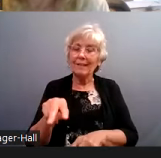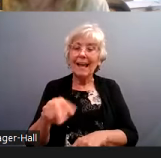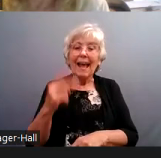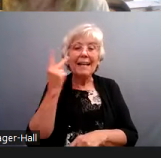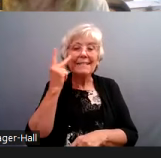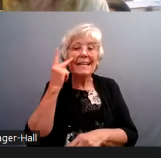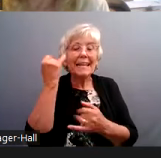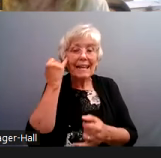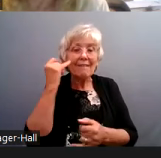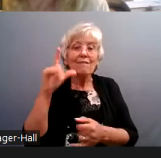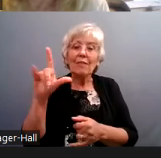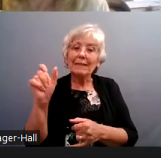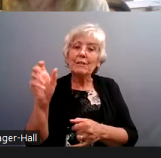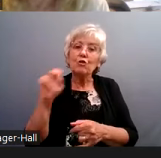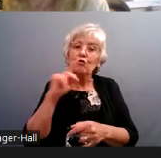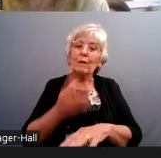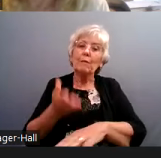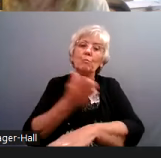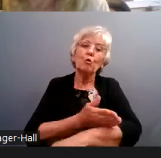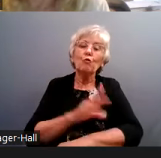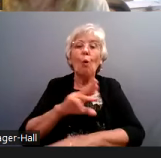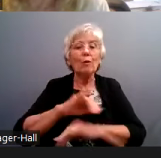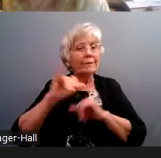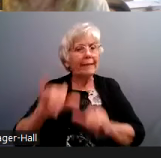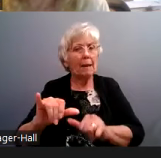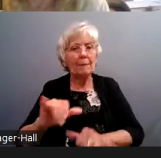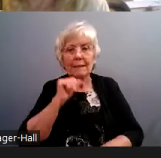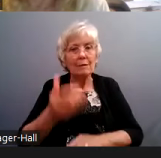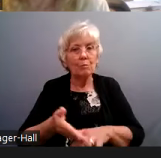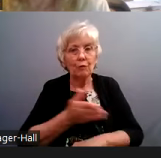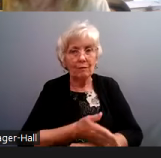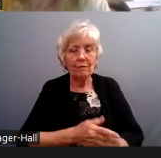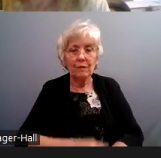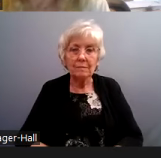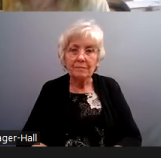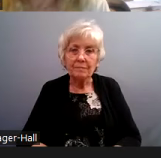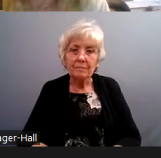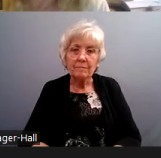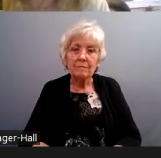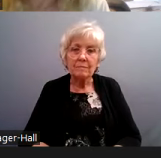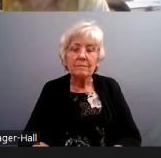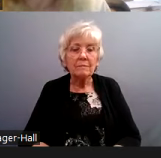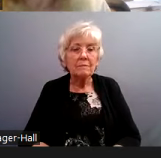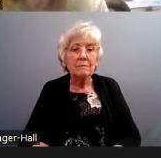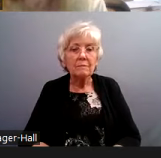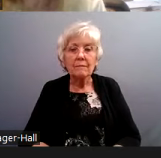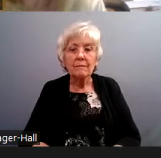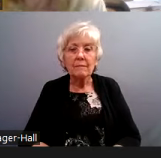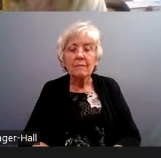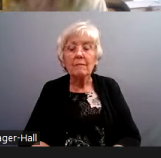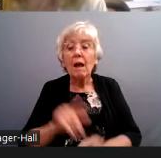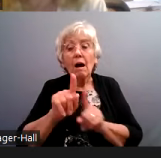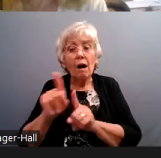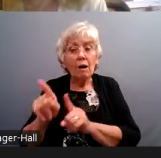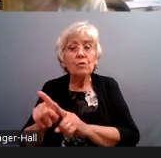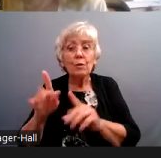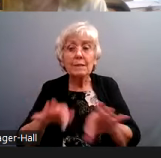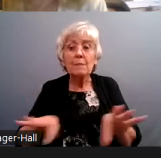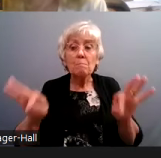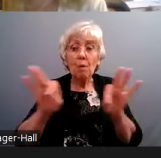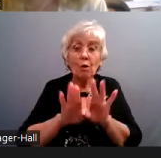improved or not. And then also, it's important to note